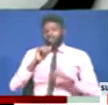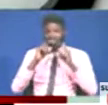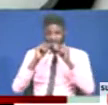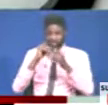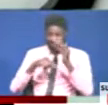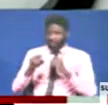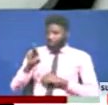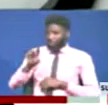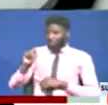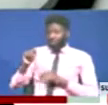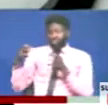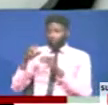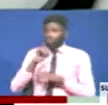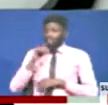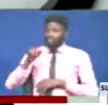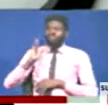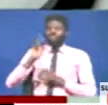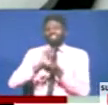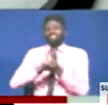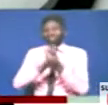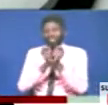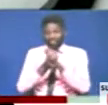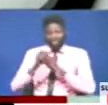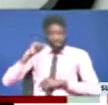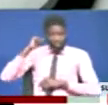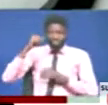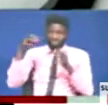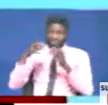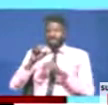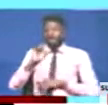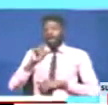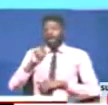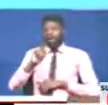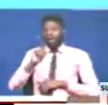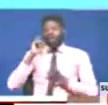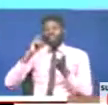Political Parties Act to recognize defections even after elections.